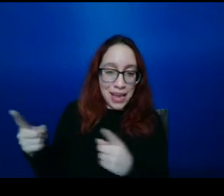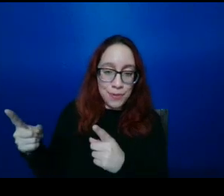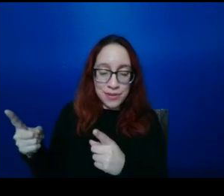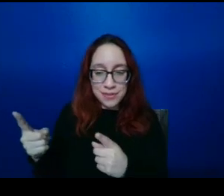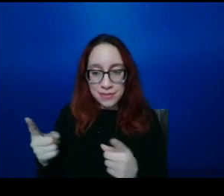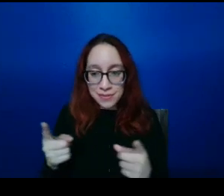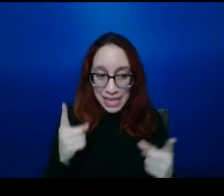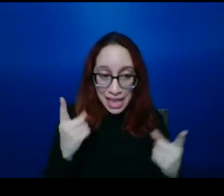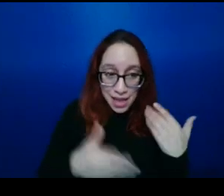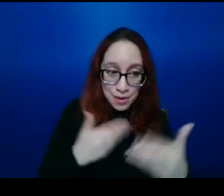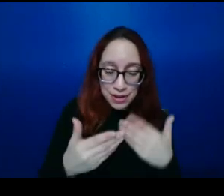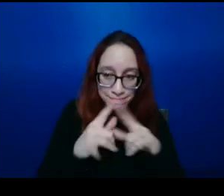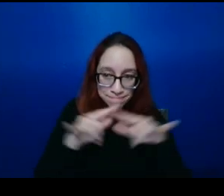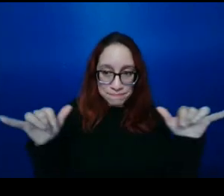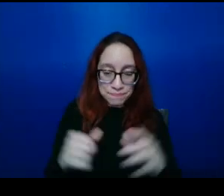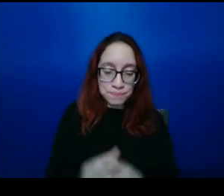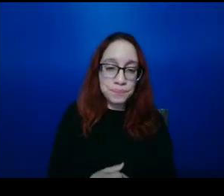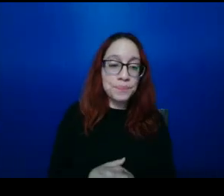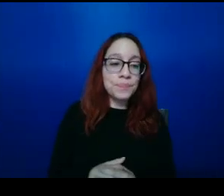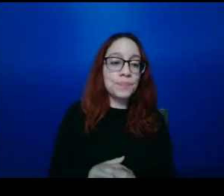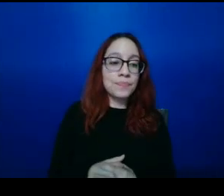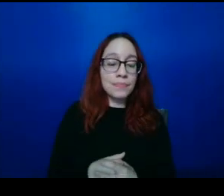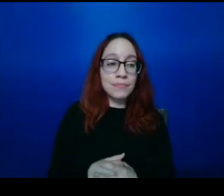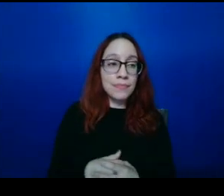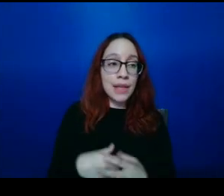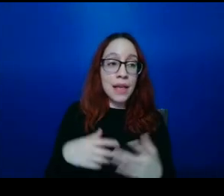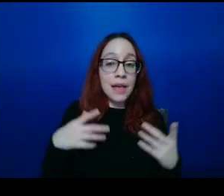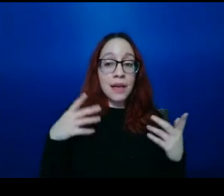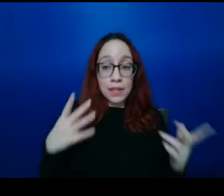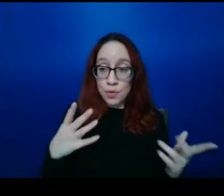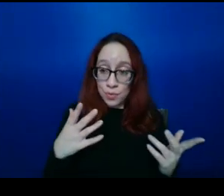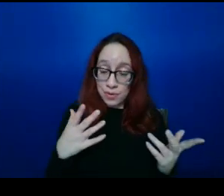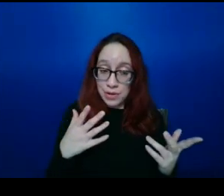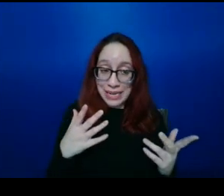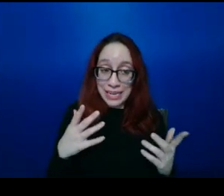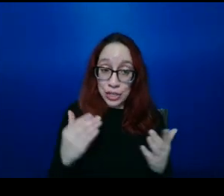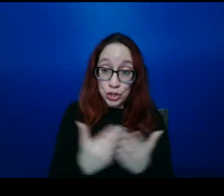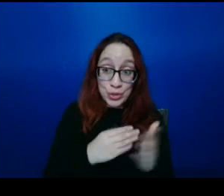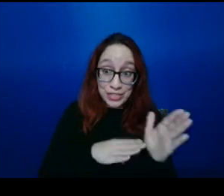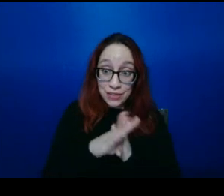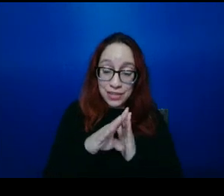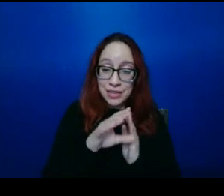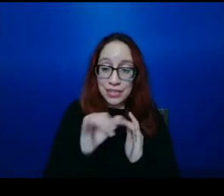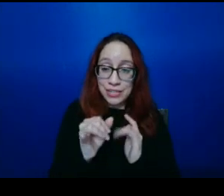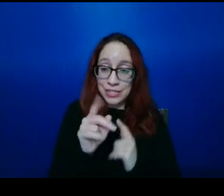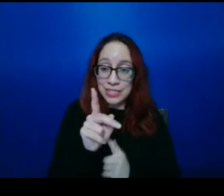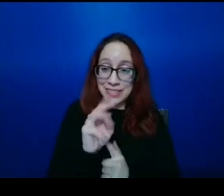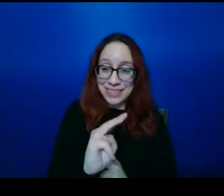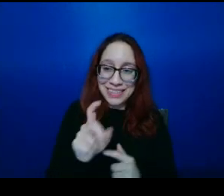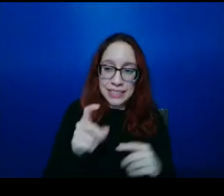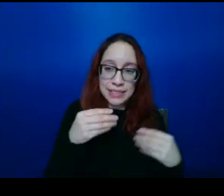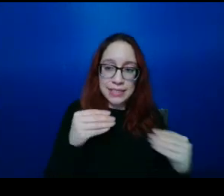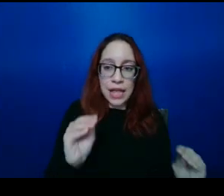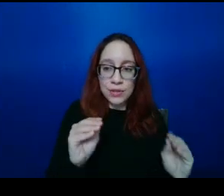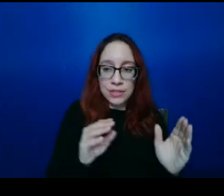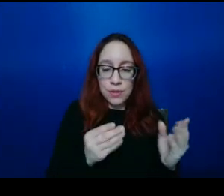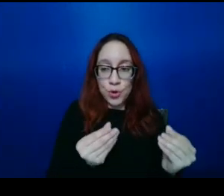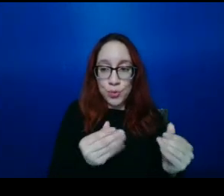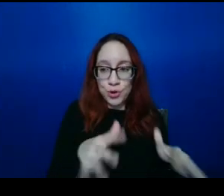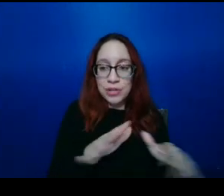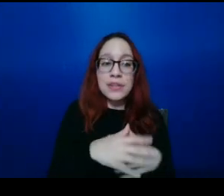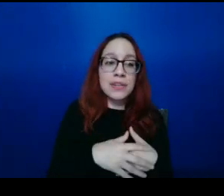that turnover happens simultaneously. As a practical matter, that means to get a new developer in, JKM will need to sell the property. And